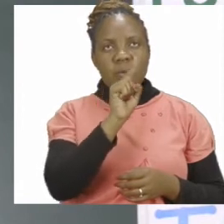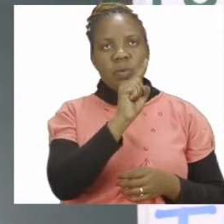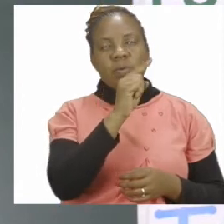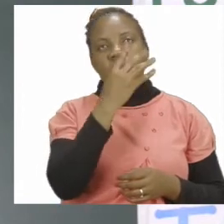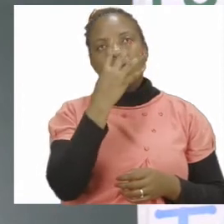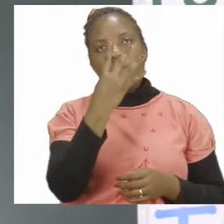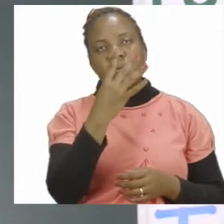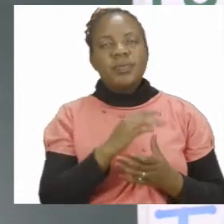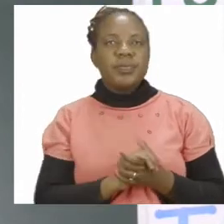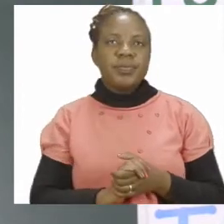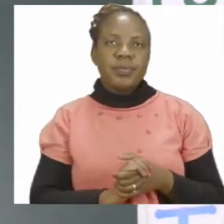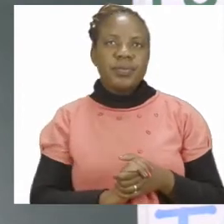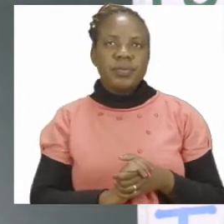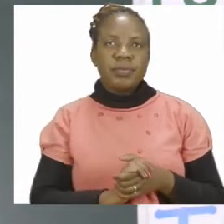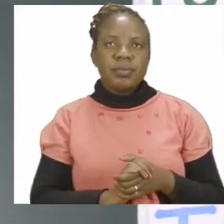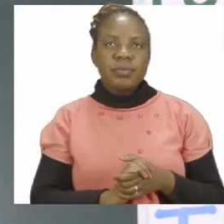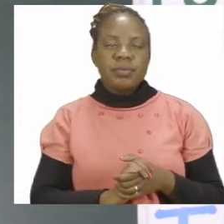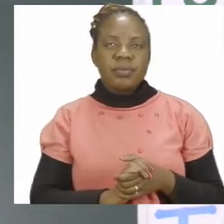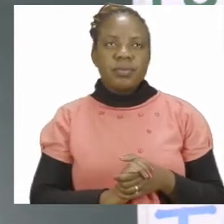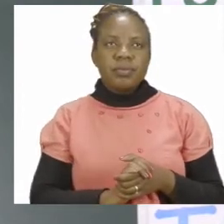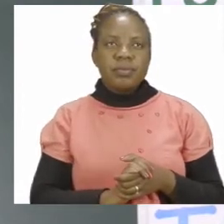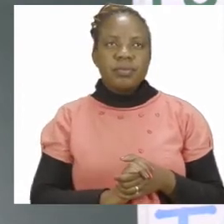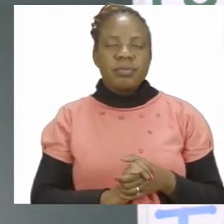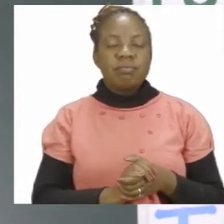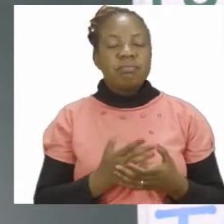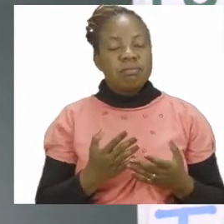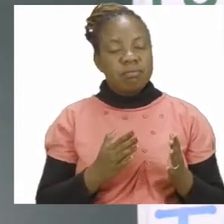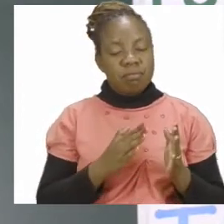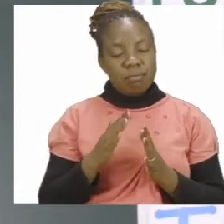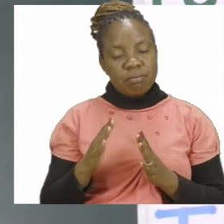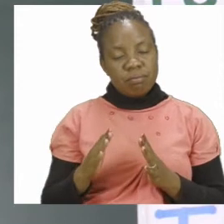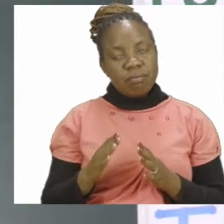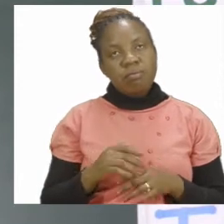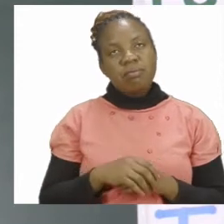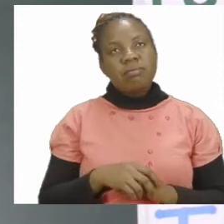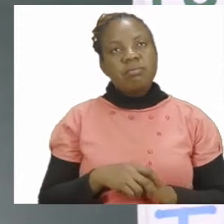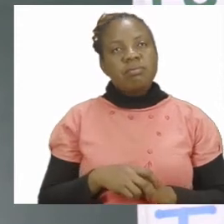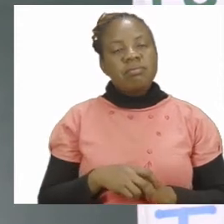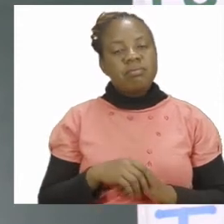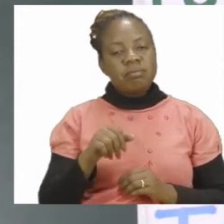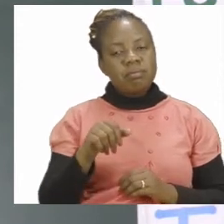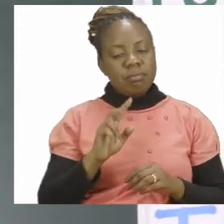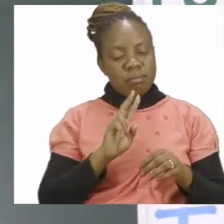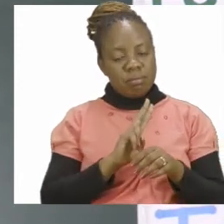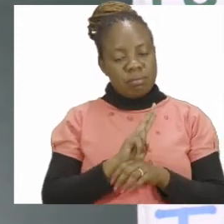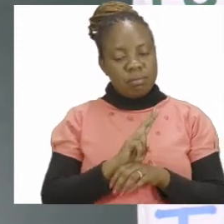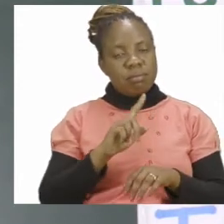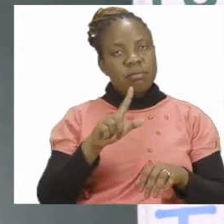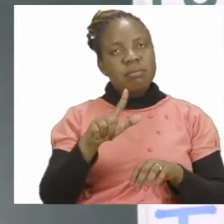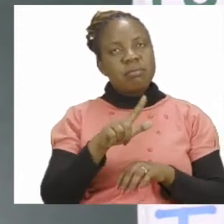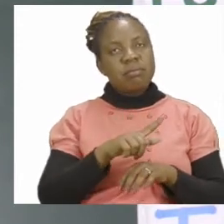row. Let's quickly find the second location of the other play